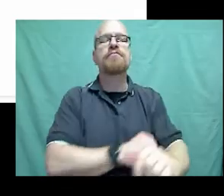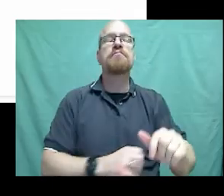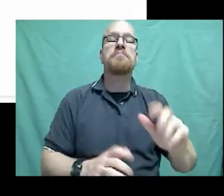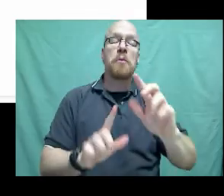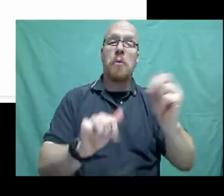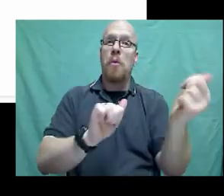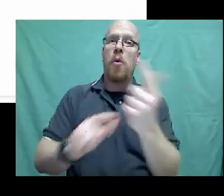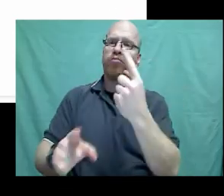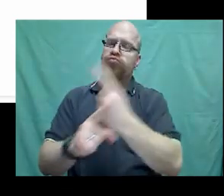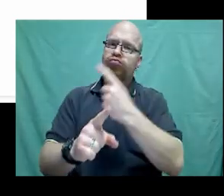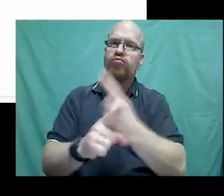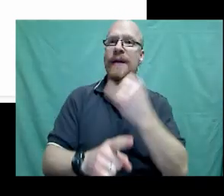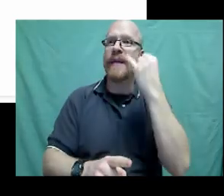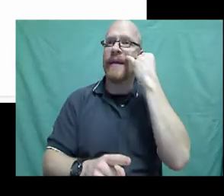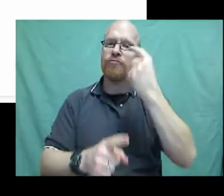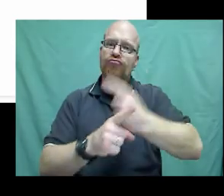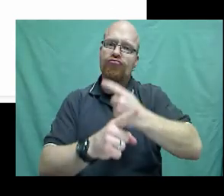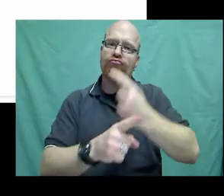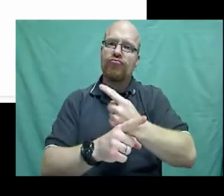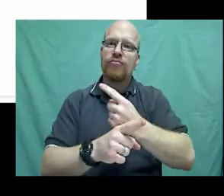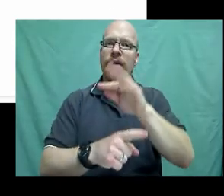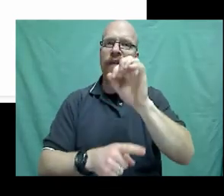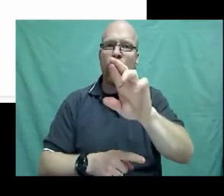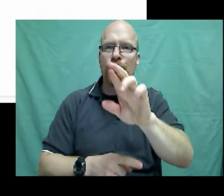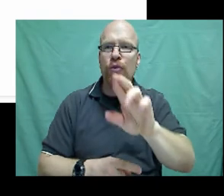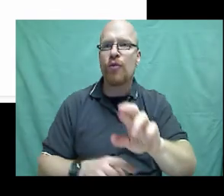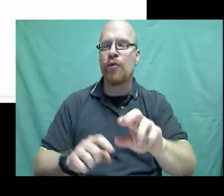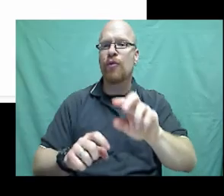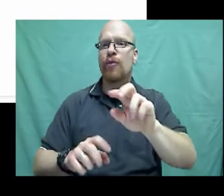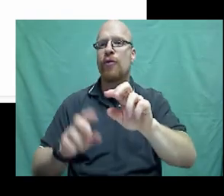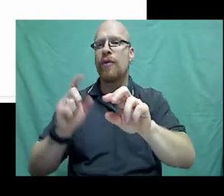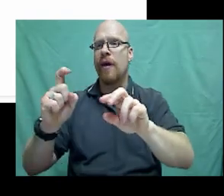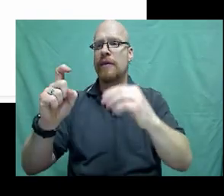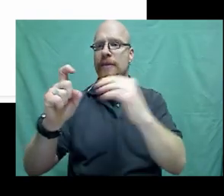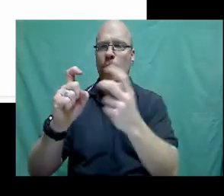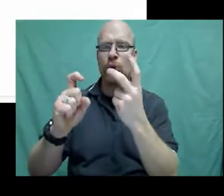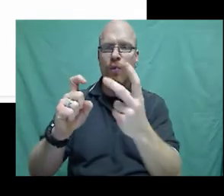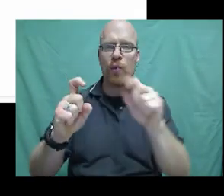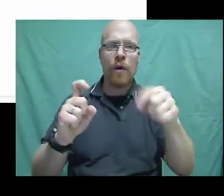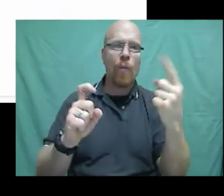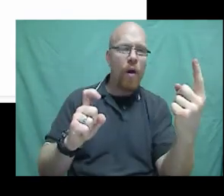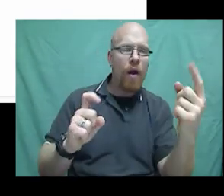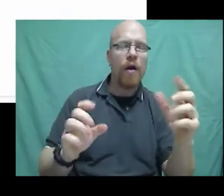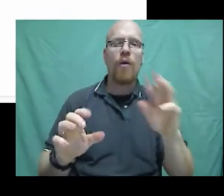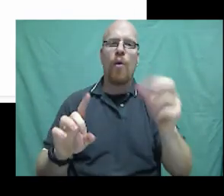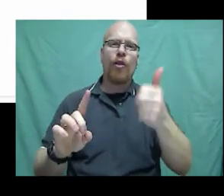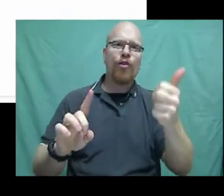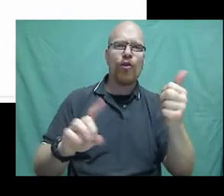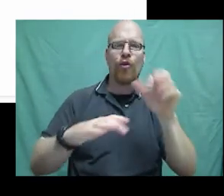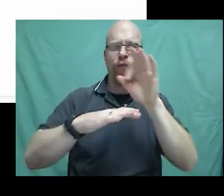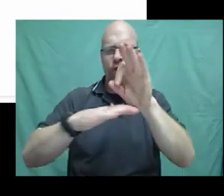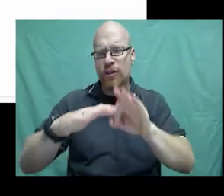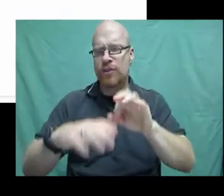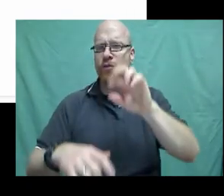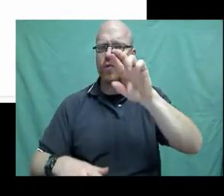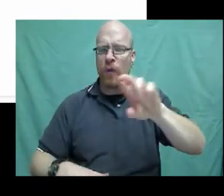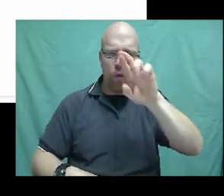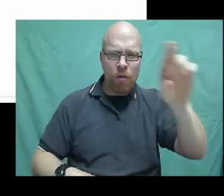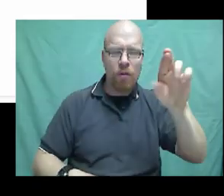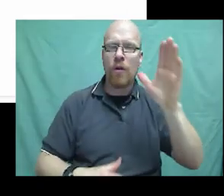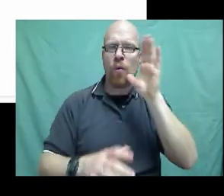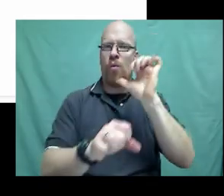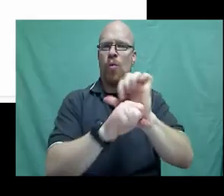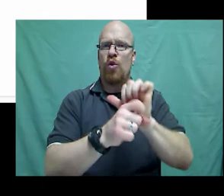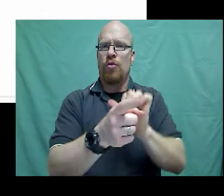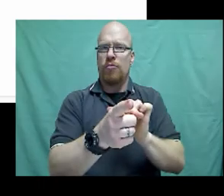will discuss later in this vlog. But if you can factor a quadratic where the answers are 2 and